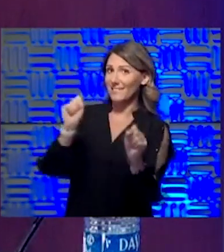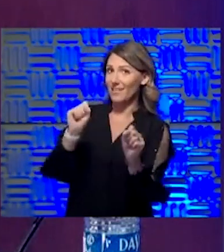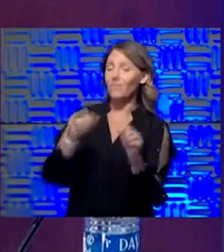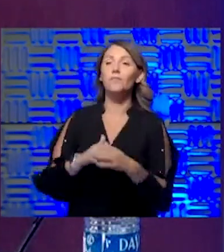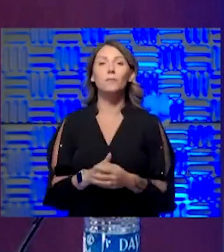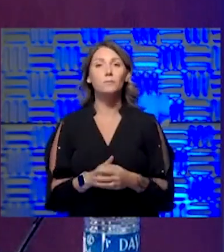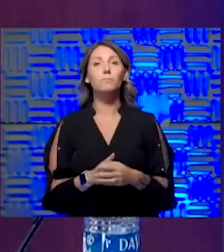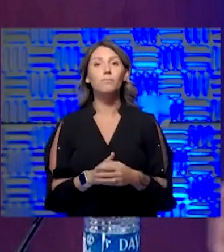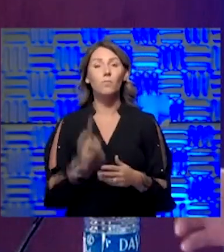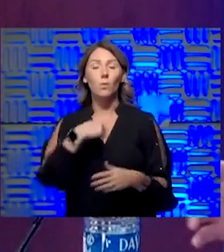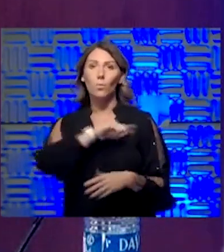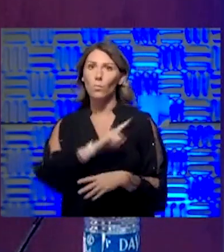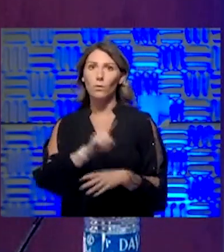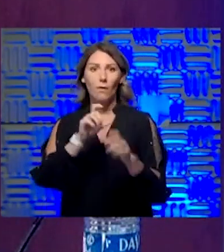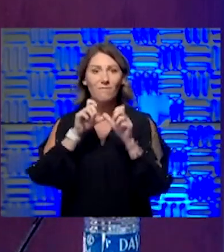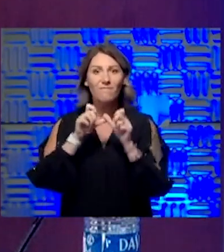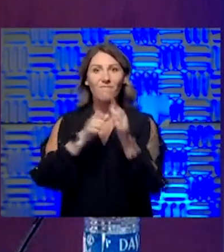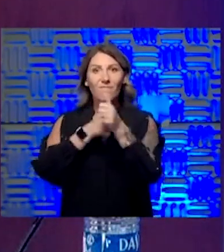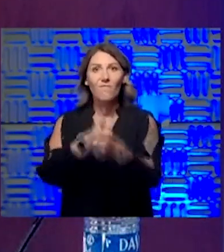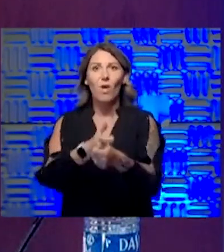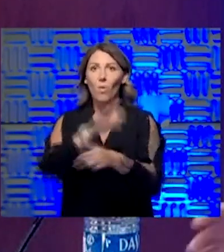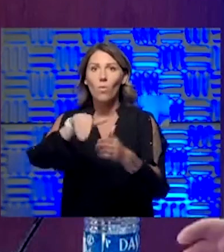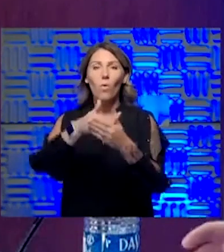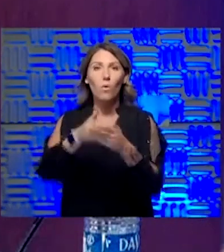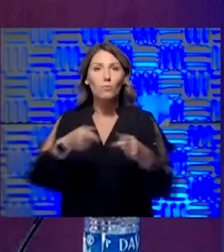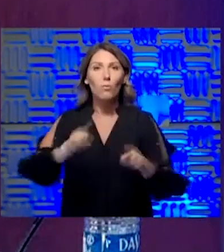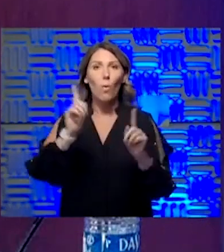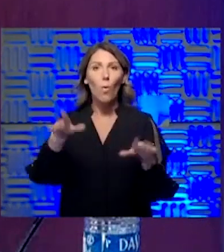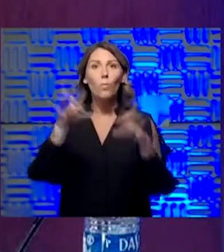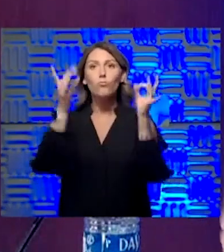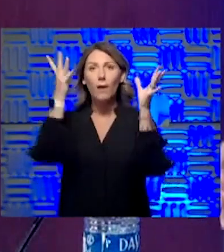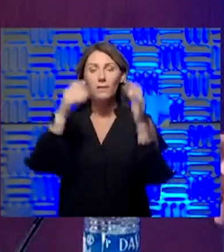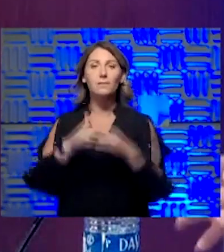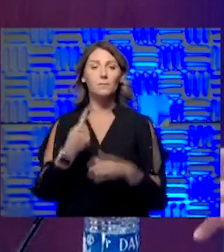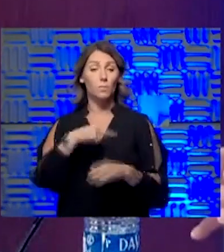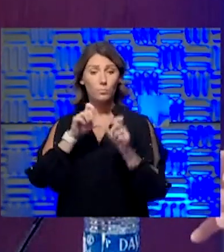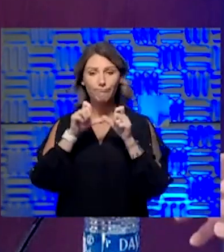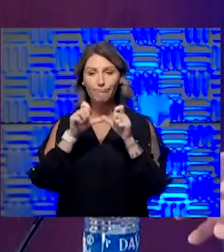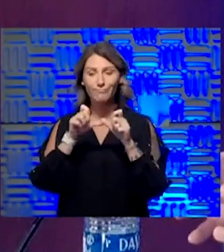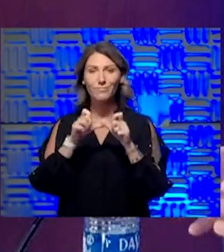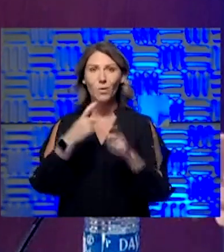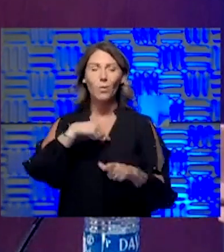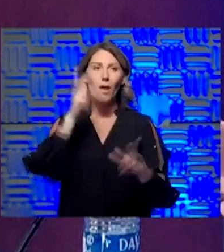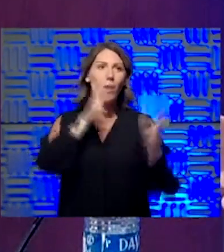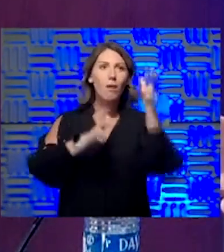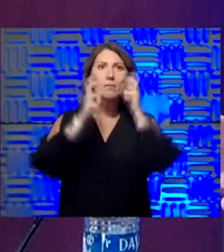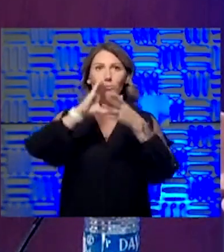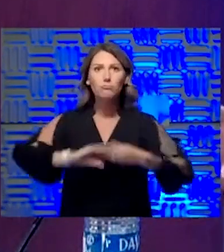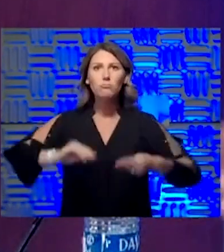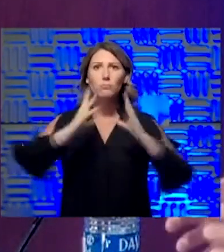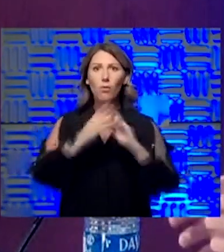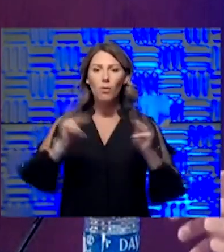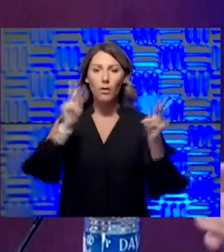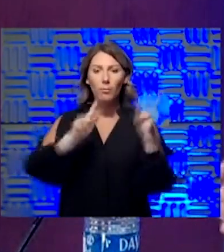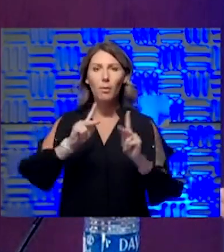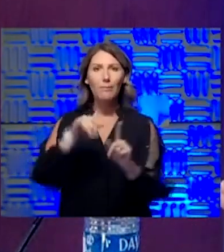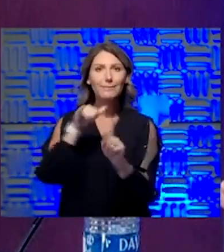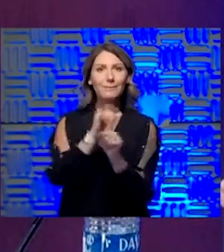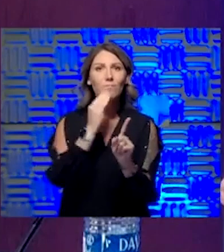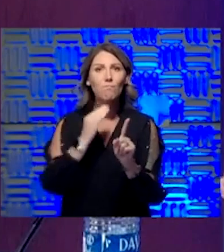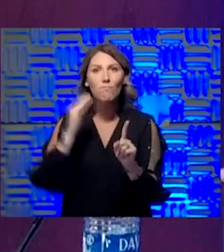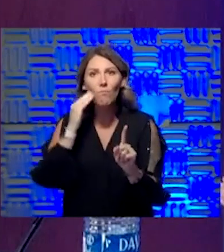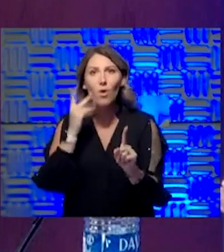taking safe care of patients in a quality way for a very long time. We know how to do this. So as we continue to see more patients